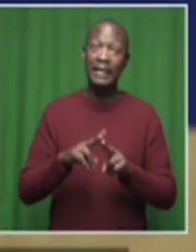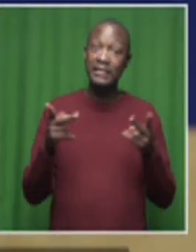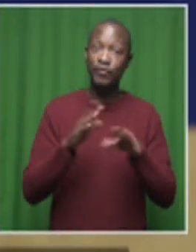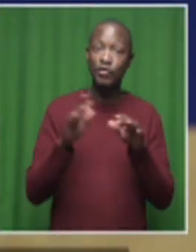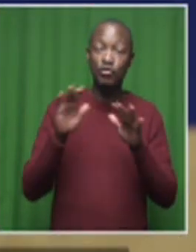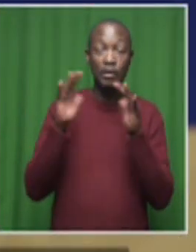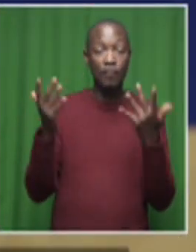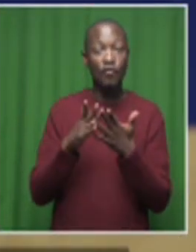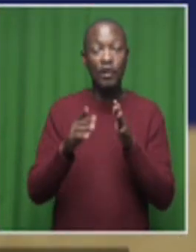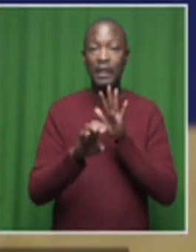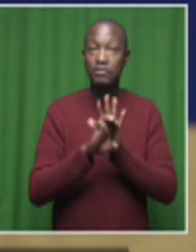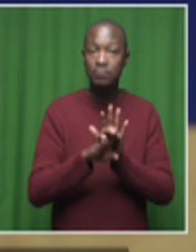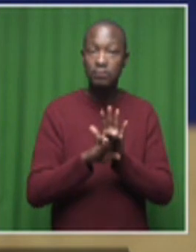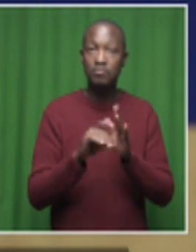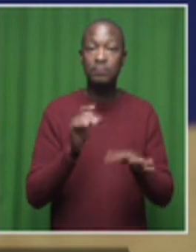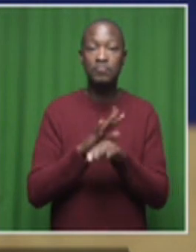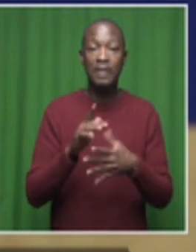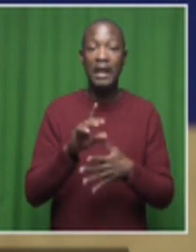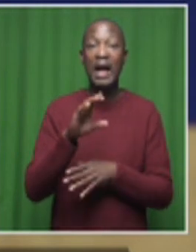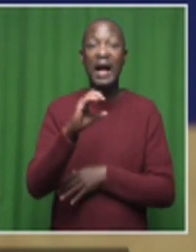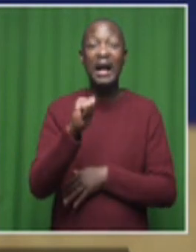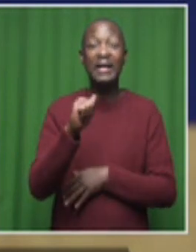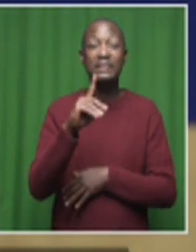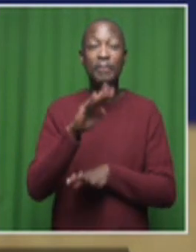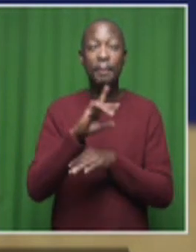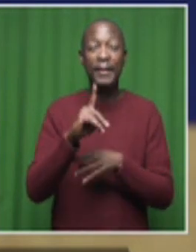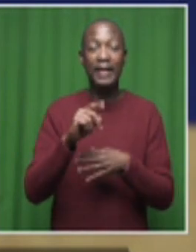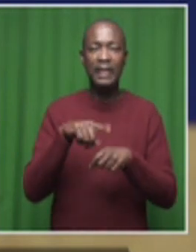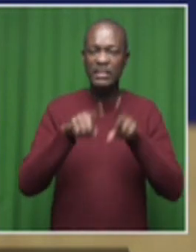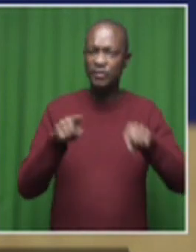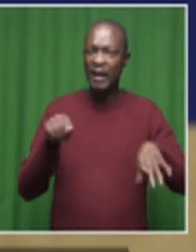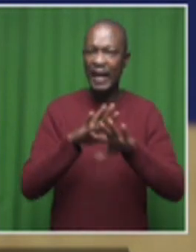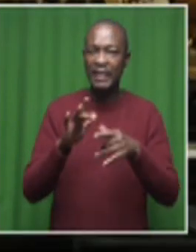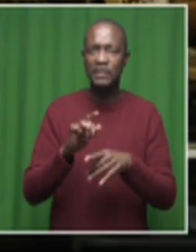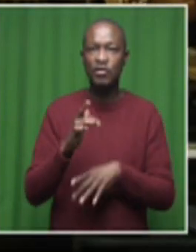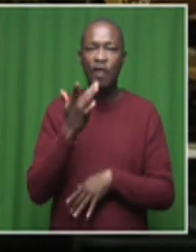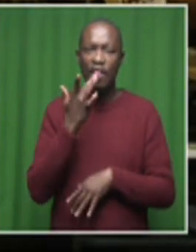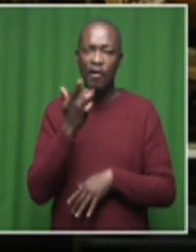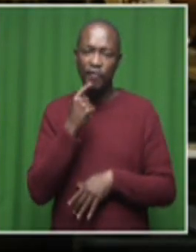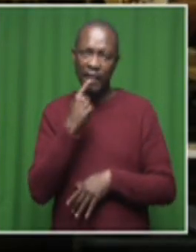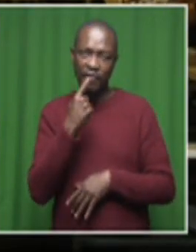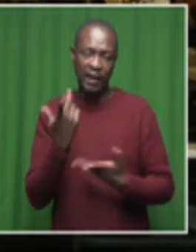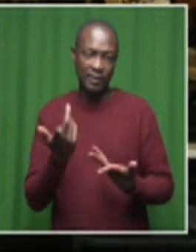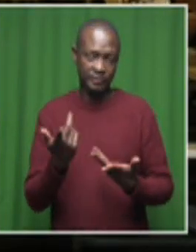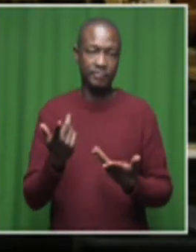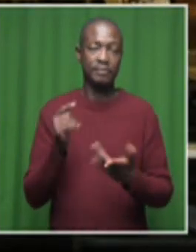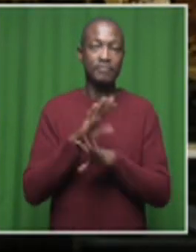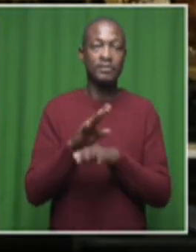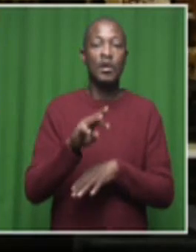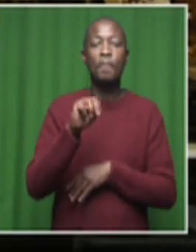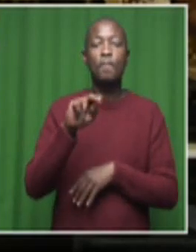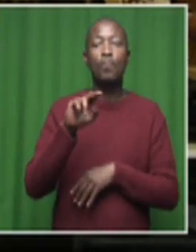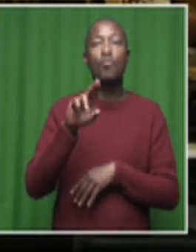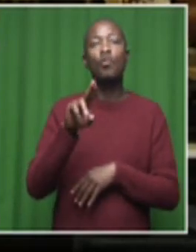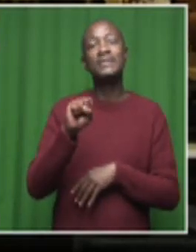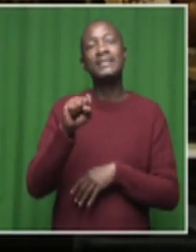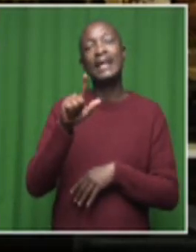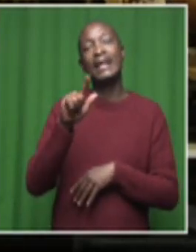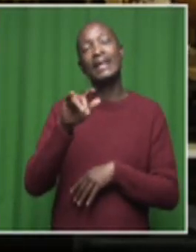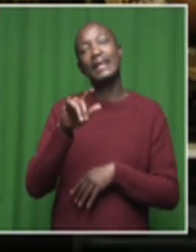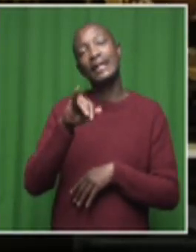For example, Cadbury Dairy Milk has a variety of flavors, right? The plain variety is mostly the one which is